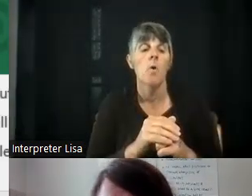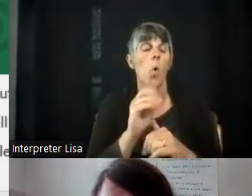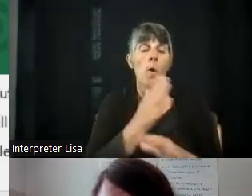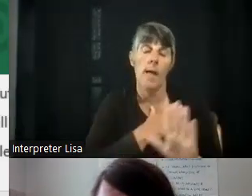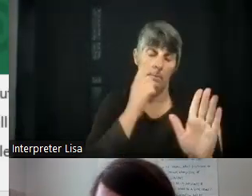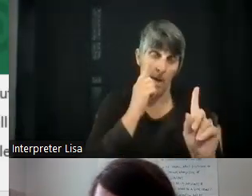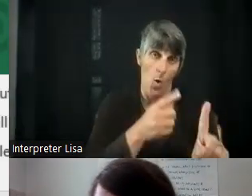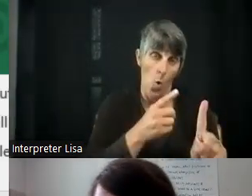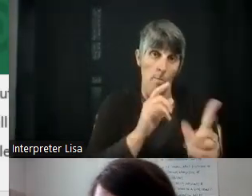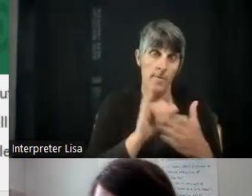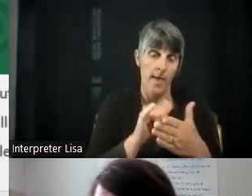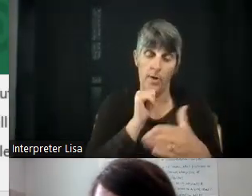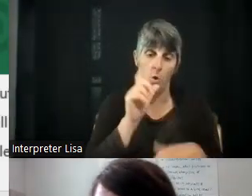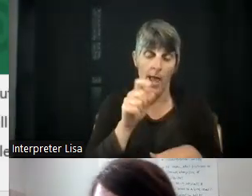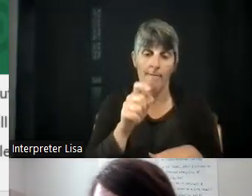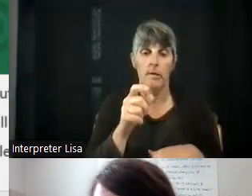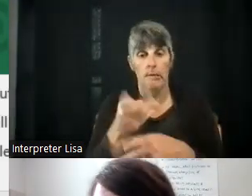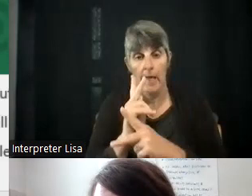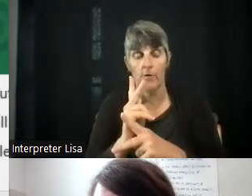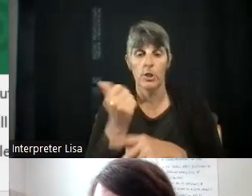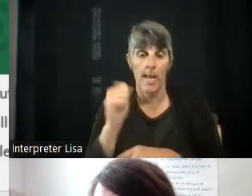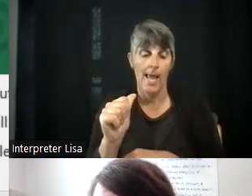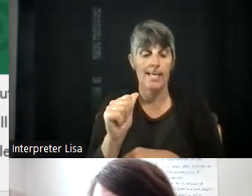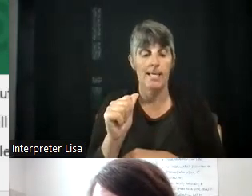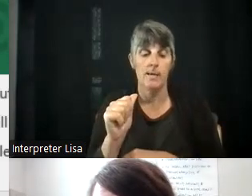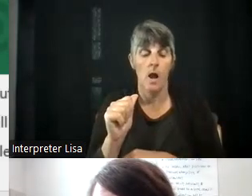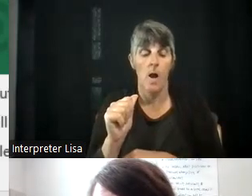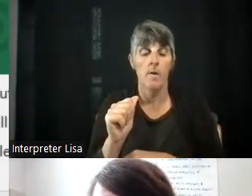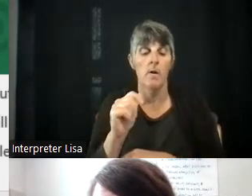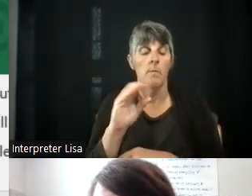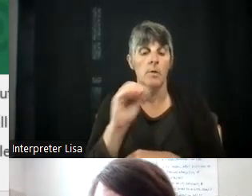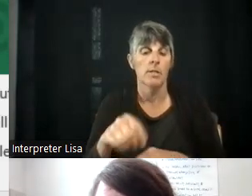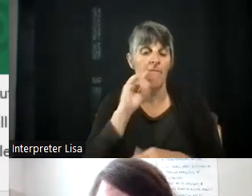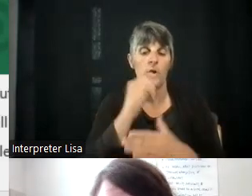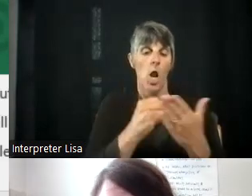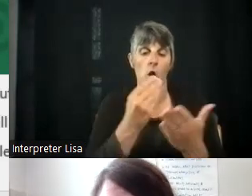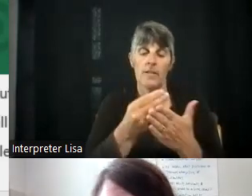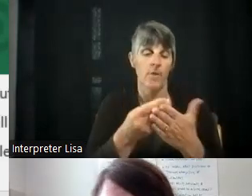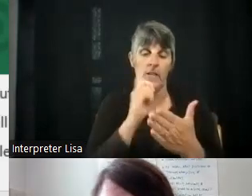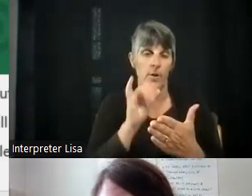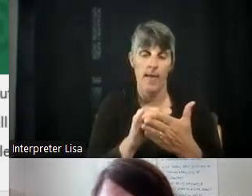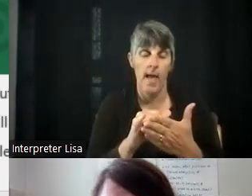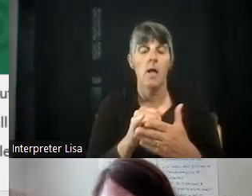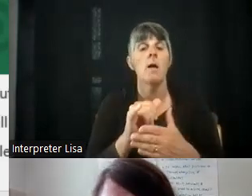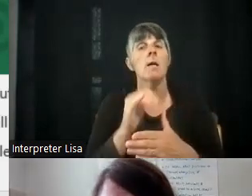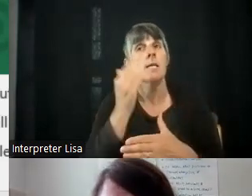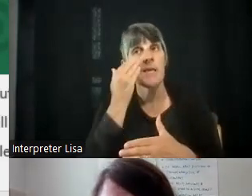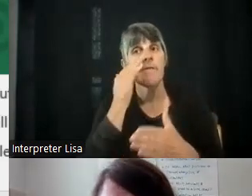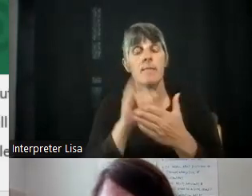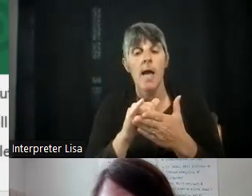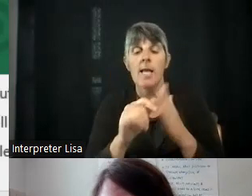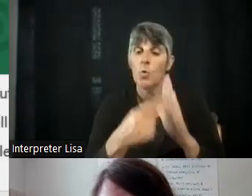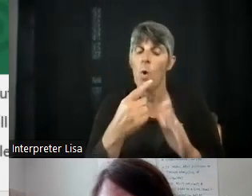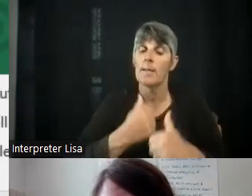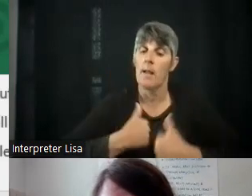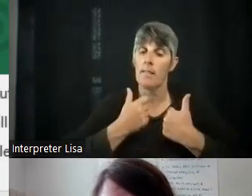hope, that we don't have to leverage any percent for the arts funds for that. Given that it's once in a lifetime,